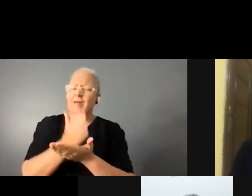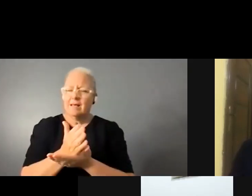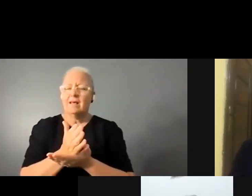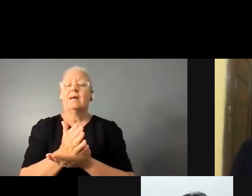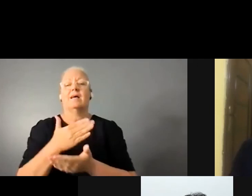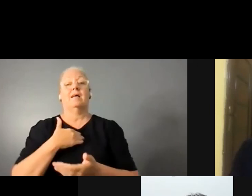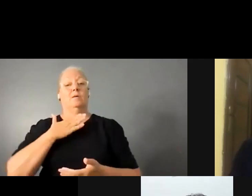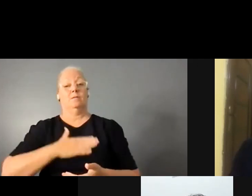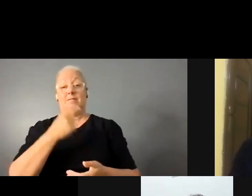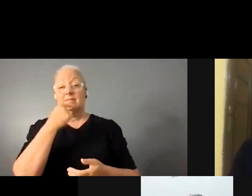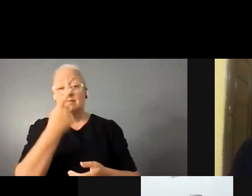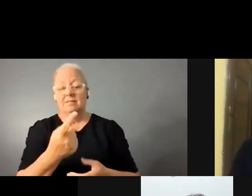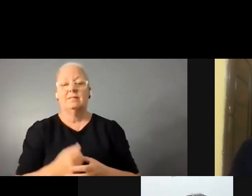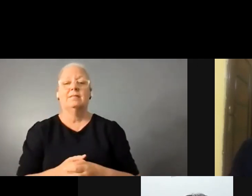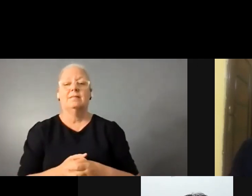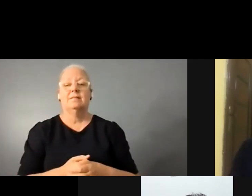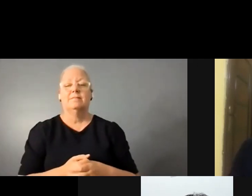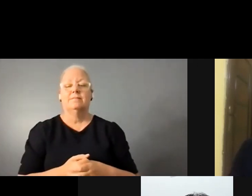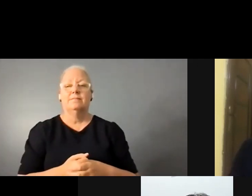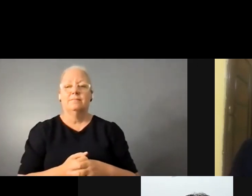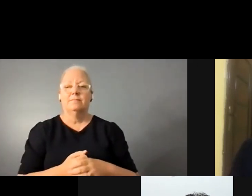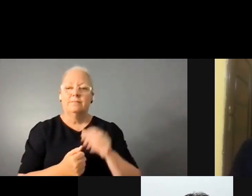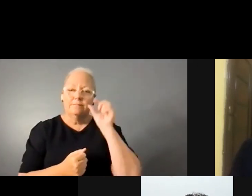As Ahmad, a pharmacist from Iraq,